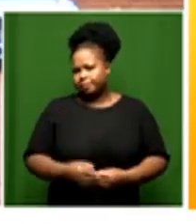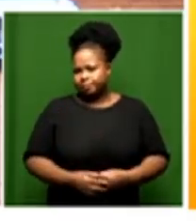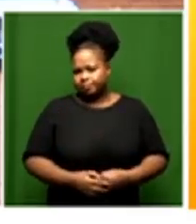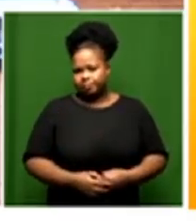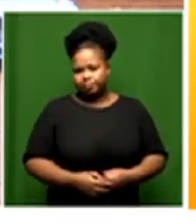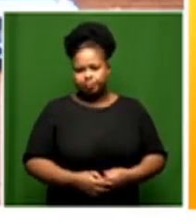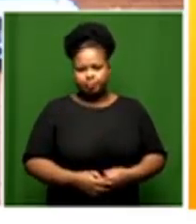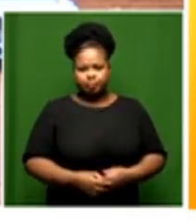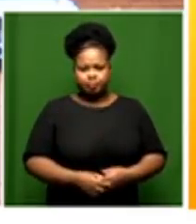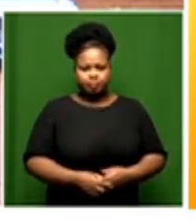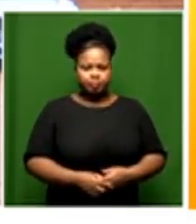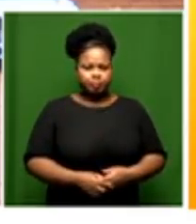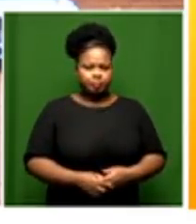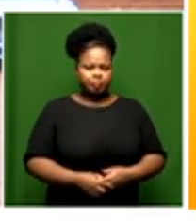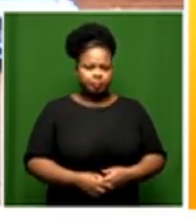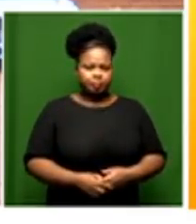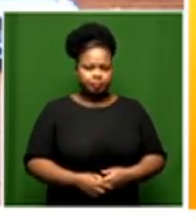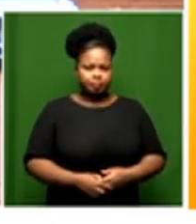tell us?